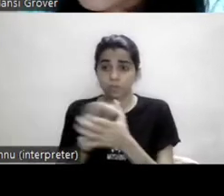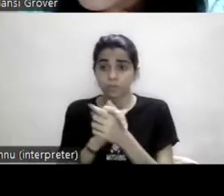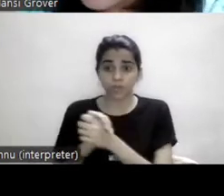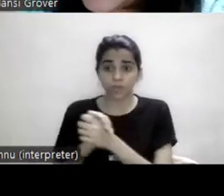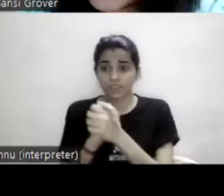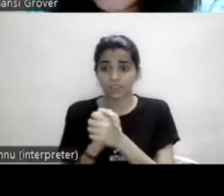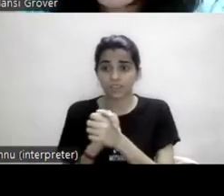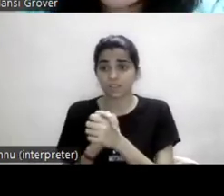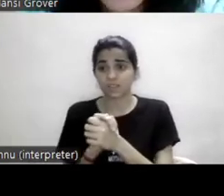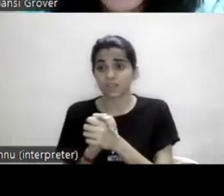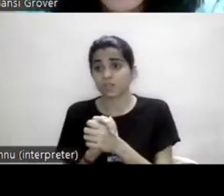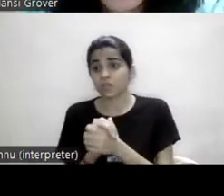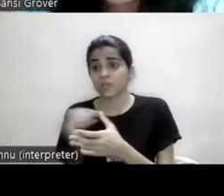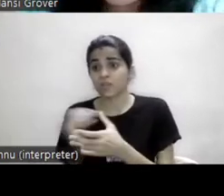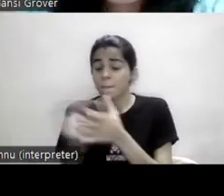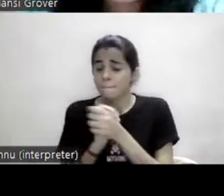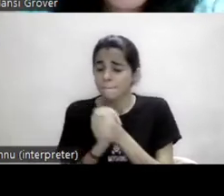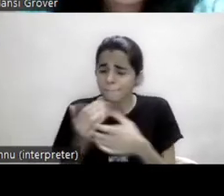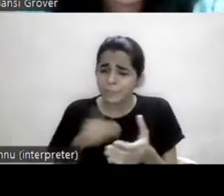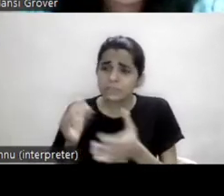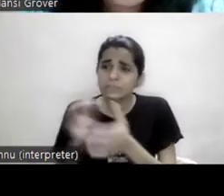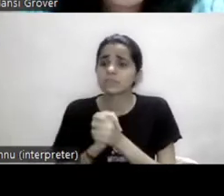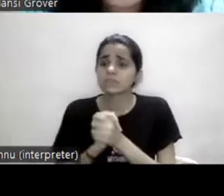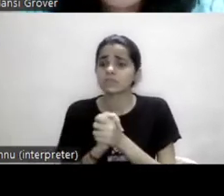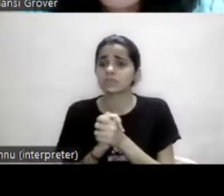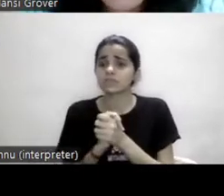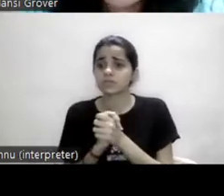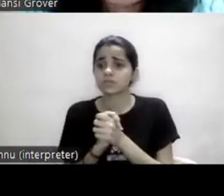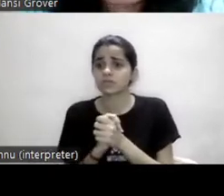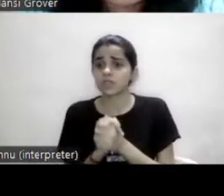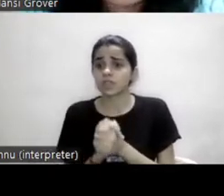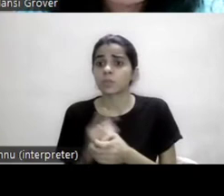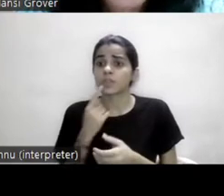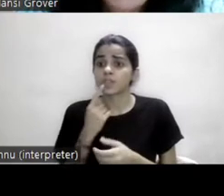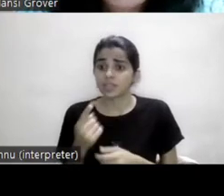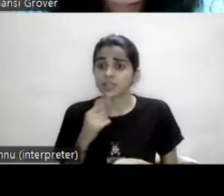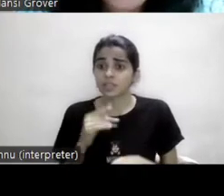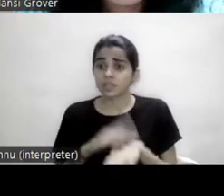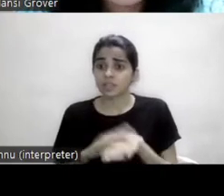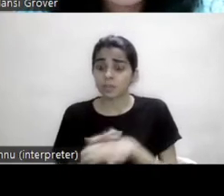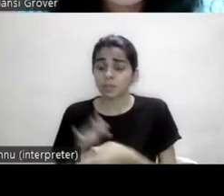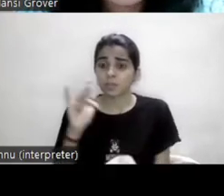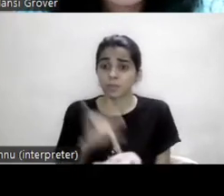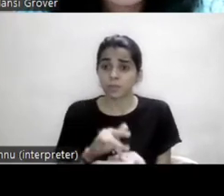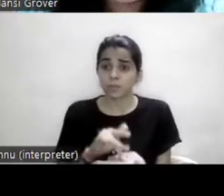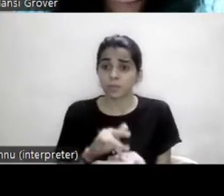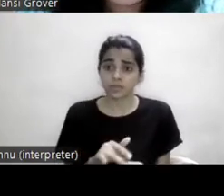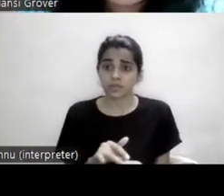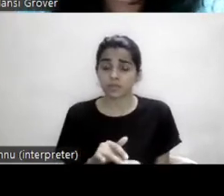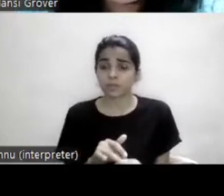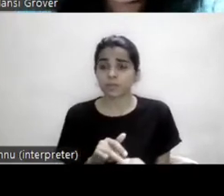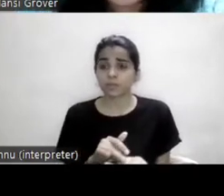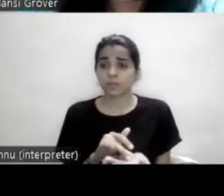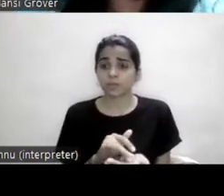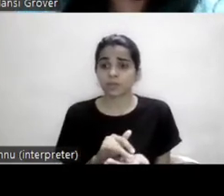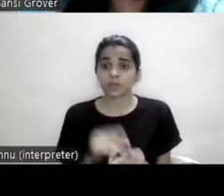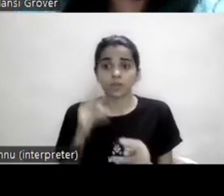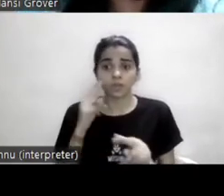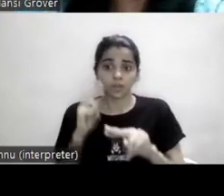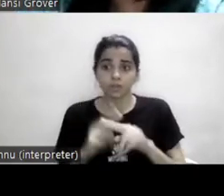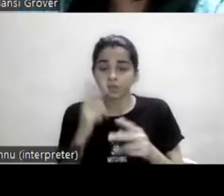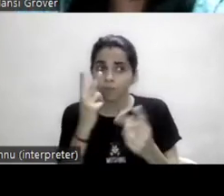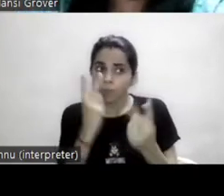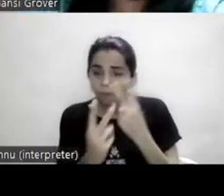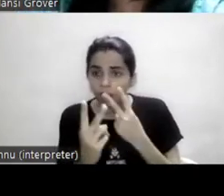and she's a very close friend. And she would, you know, she was telling me about this place where, you know, if you go in